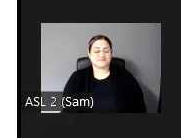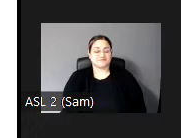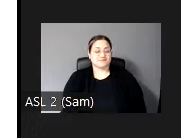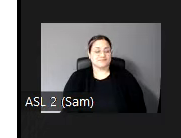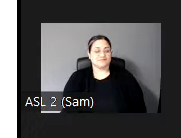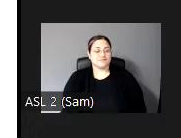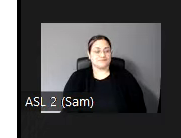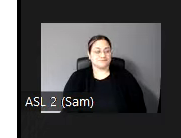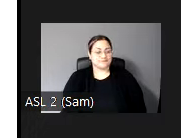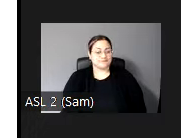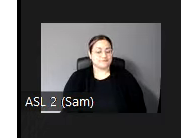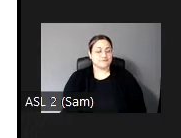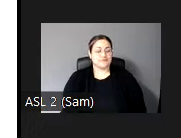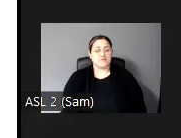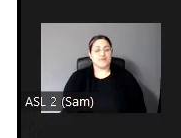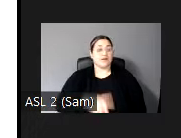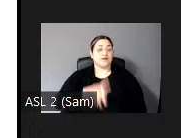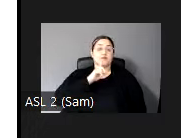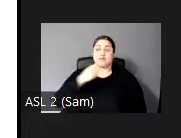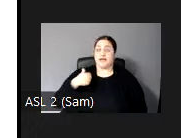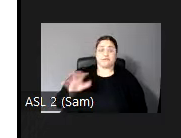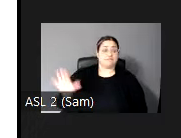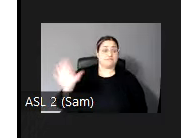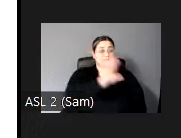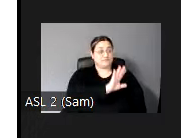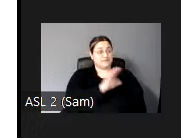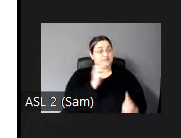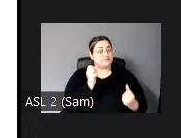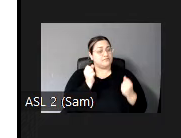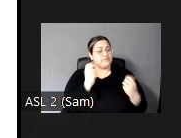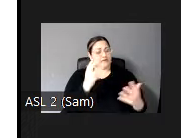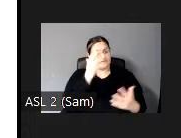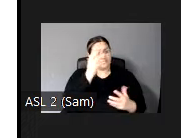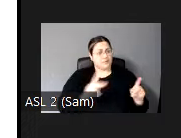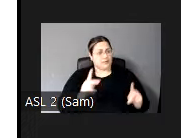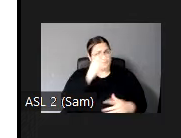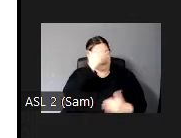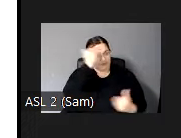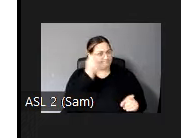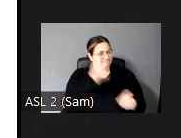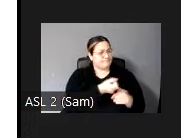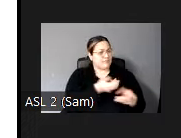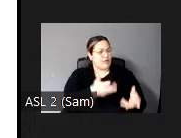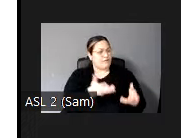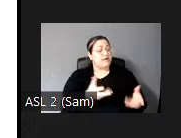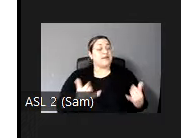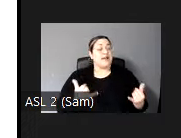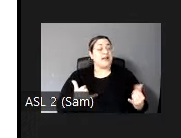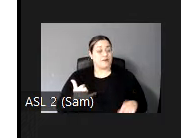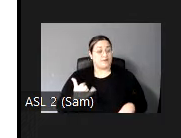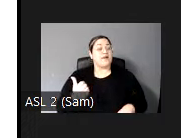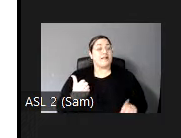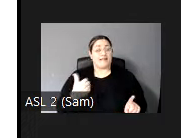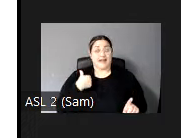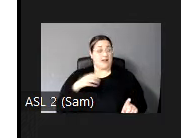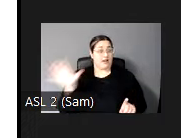Canada already is profound. In Canada today, or 2020, almost 600,000 people are living